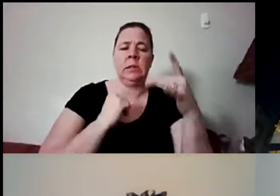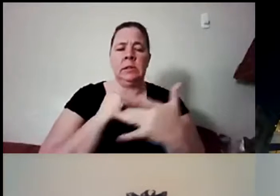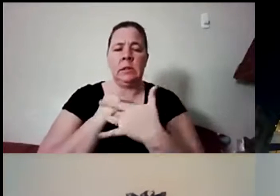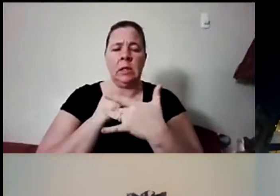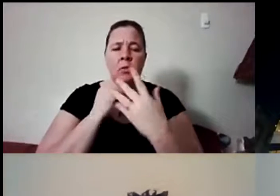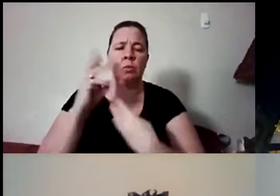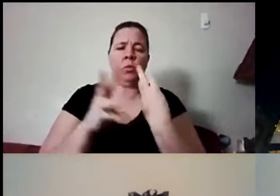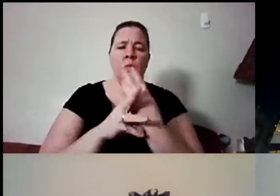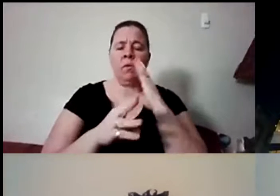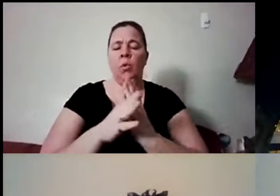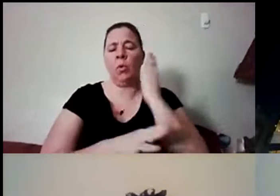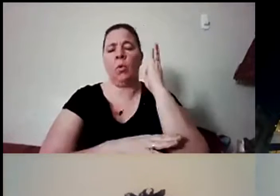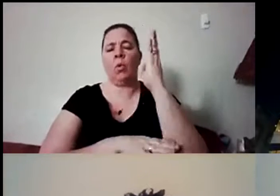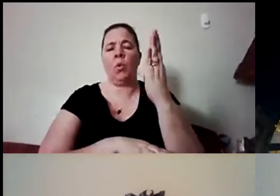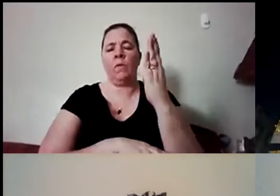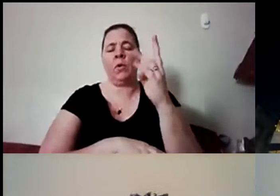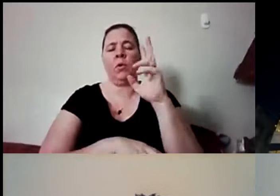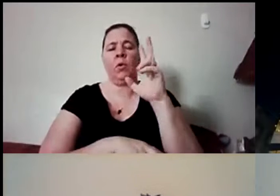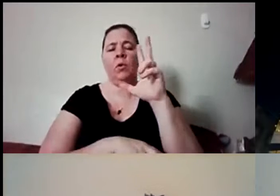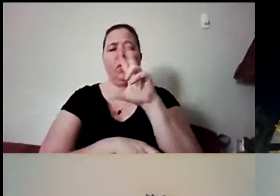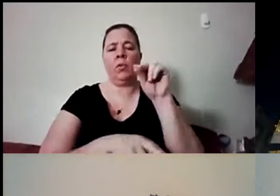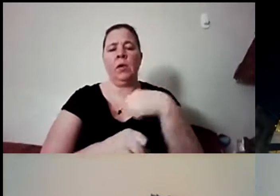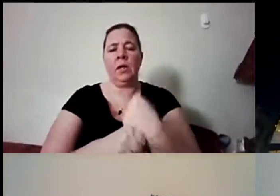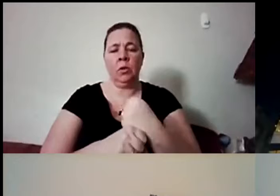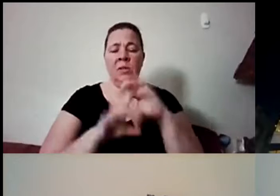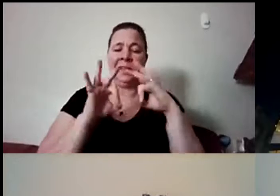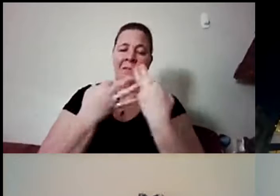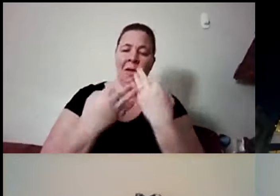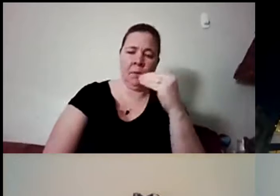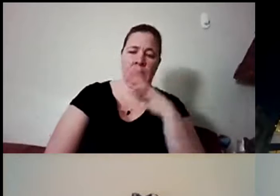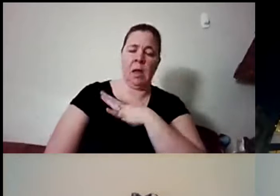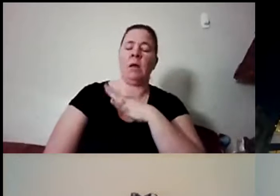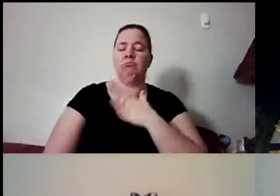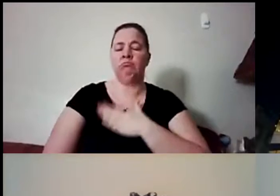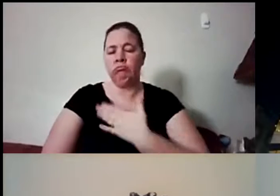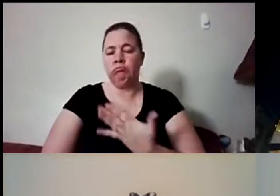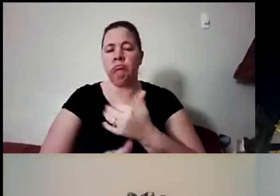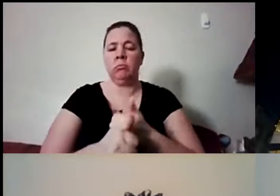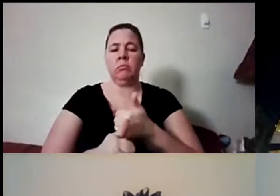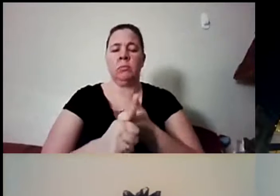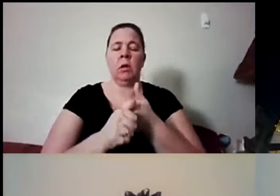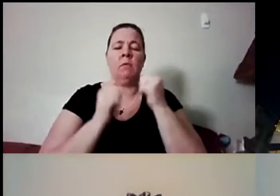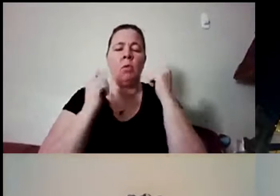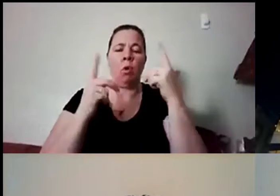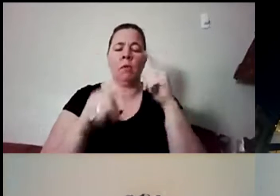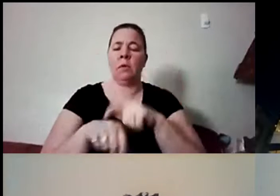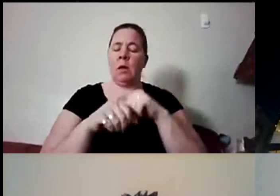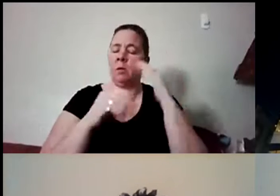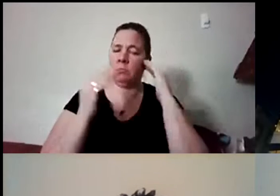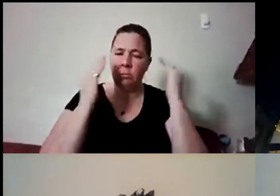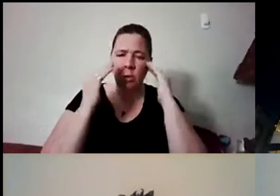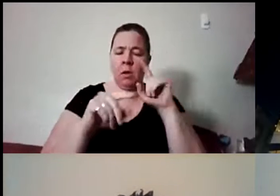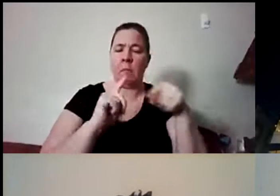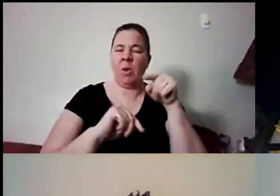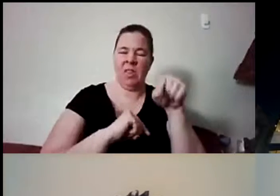for over 3 decades, ladies and gentlemen. He's a family man, a very selfless man, and very knowledgeable about this subject